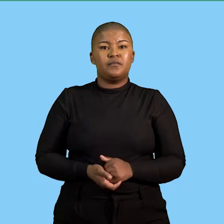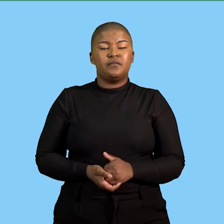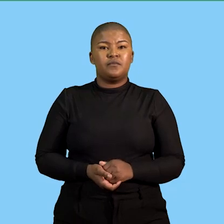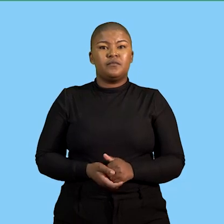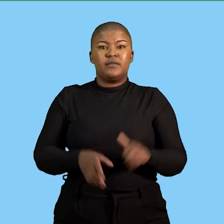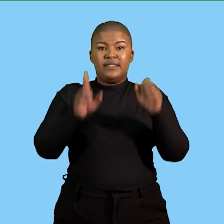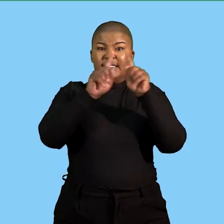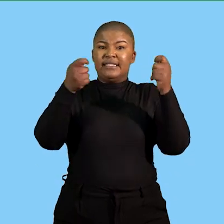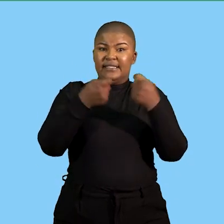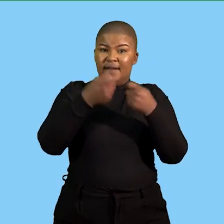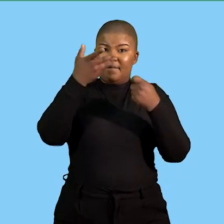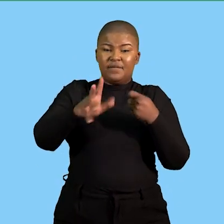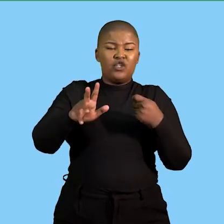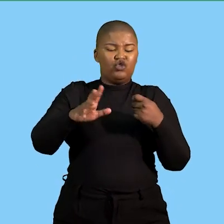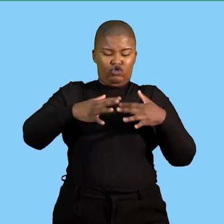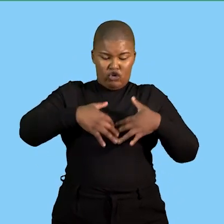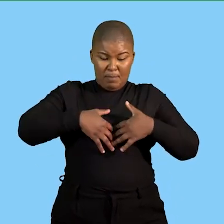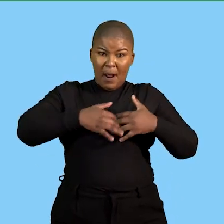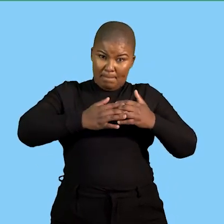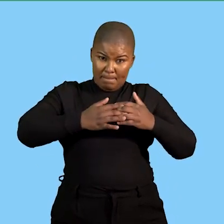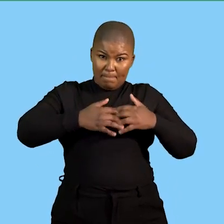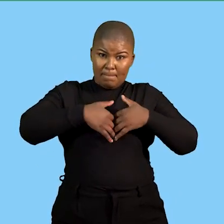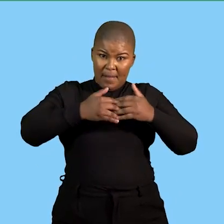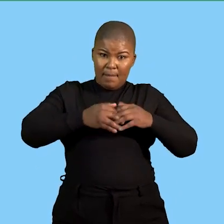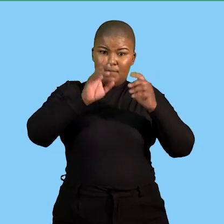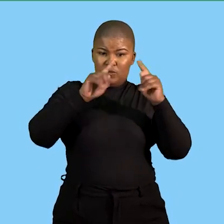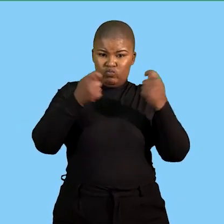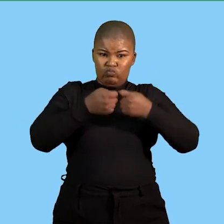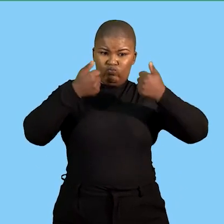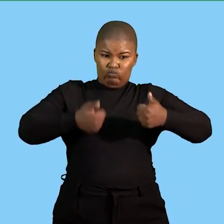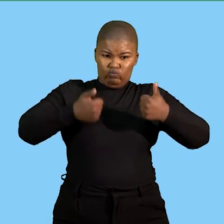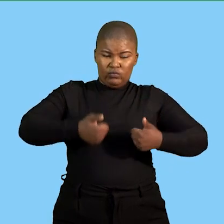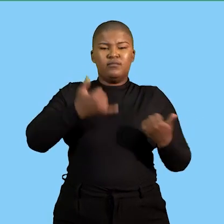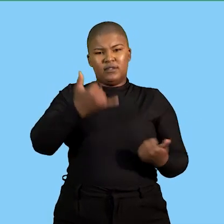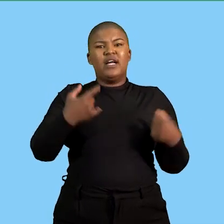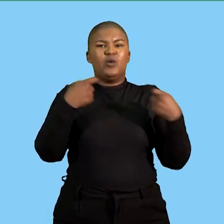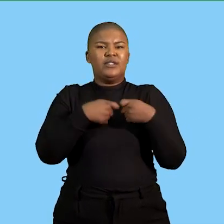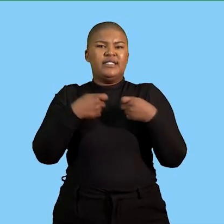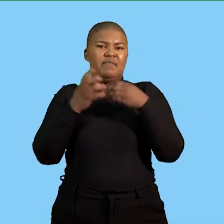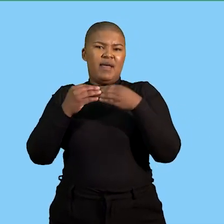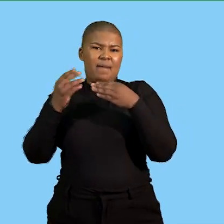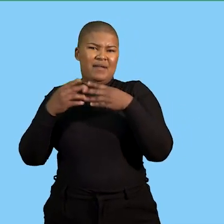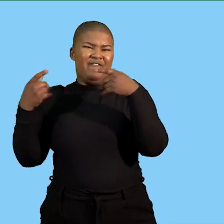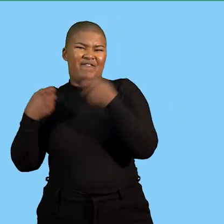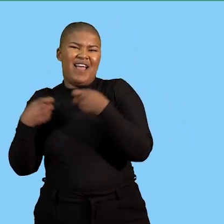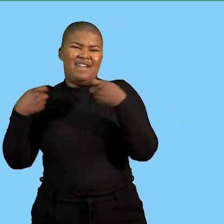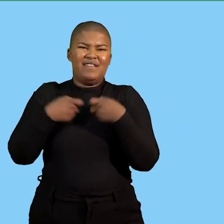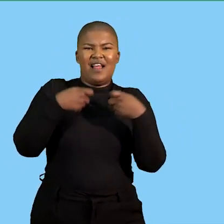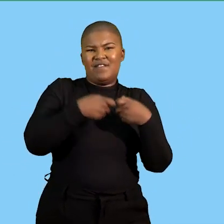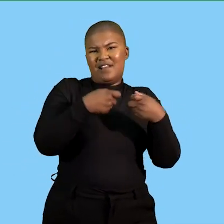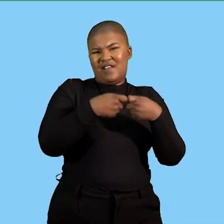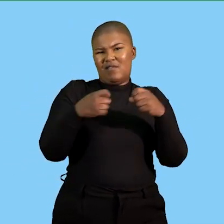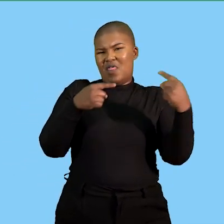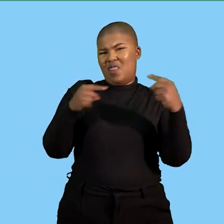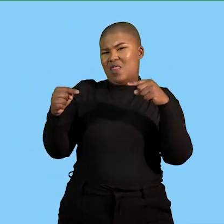after formation. So after the team was formed, now the team members go through a period of